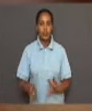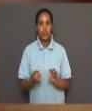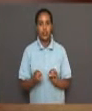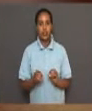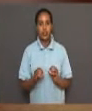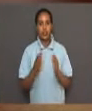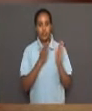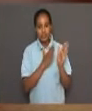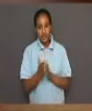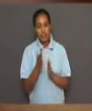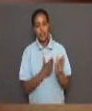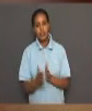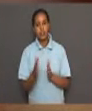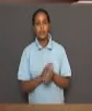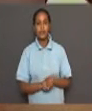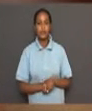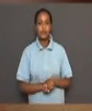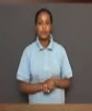Students, let's get ready.